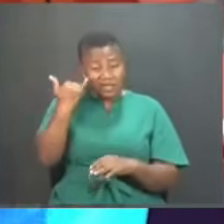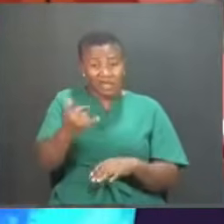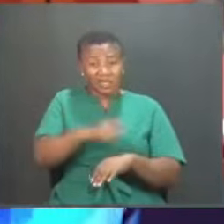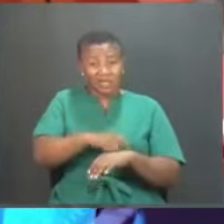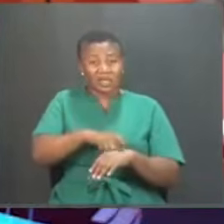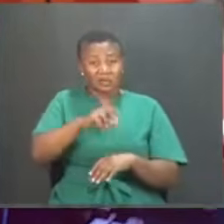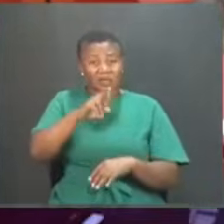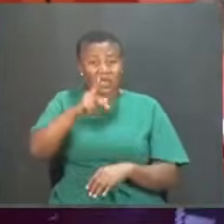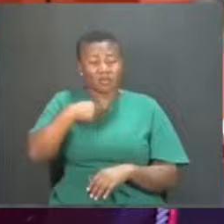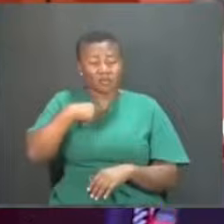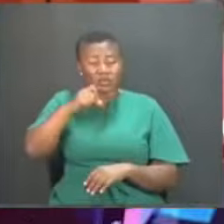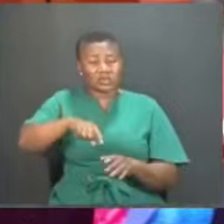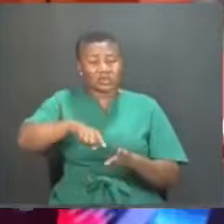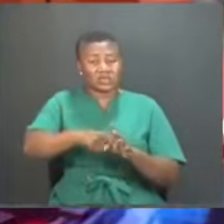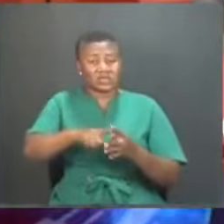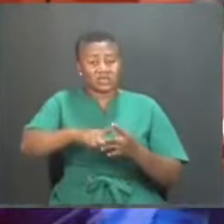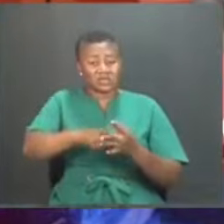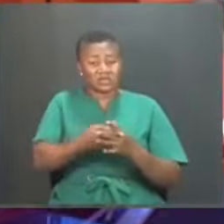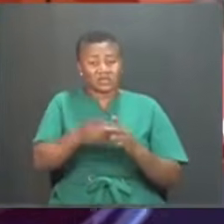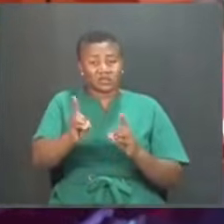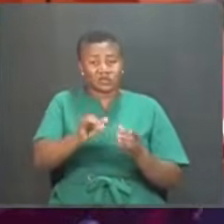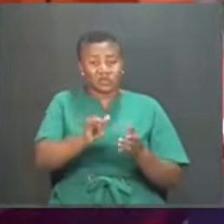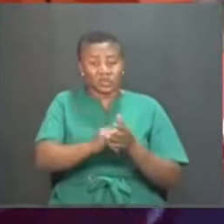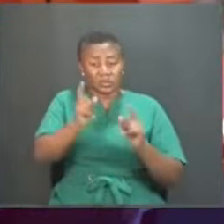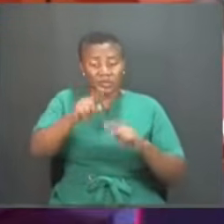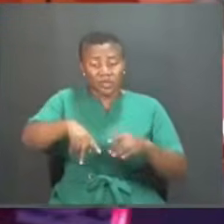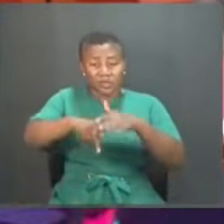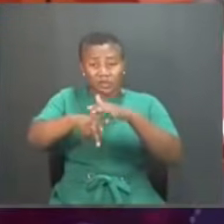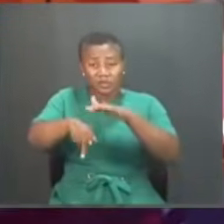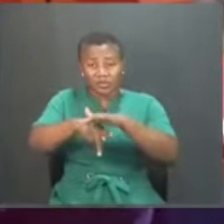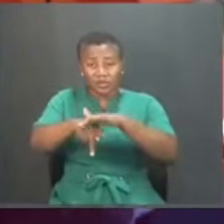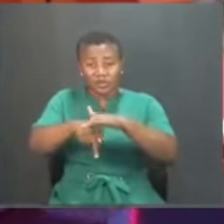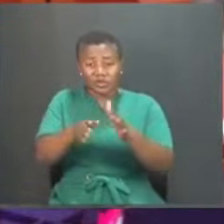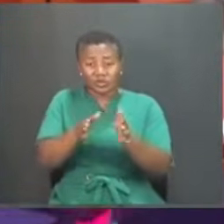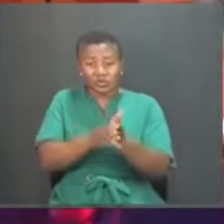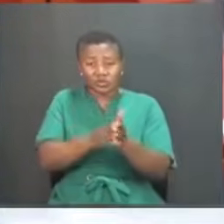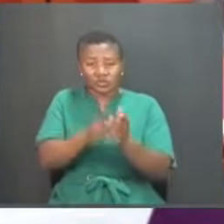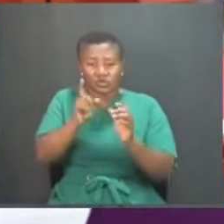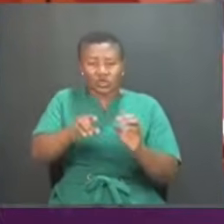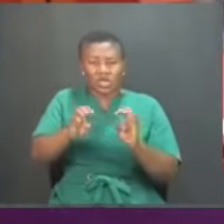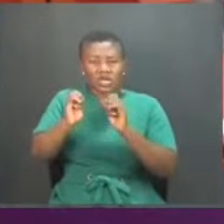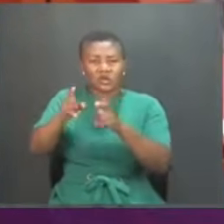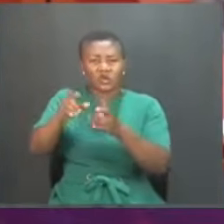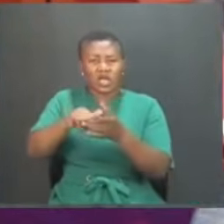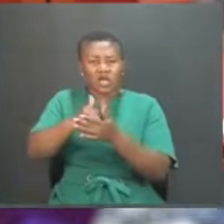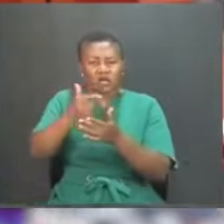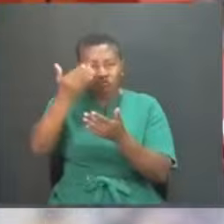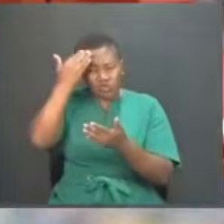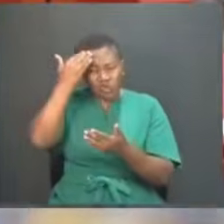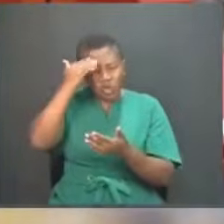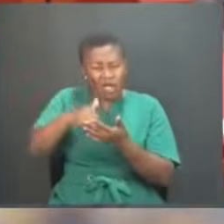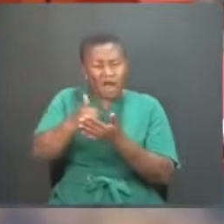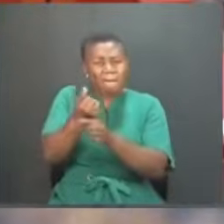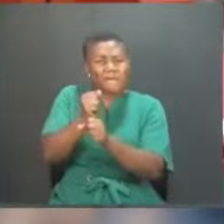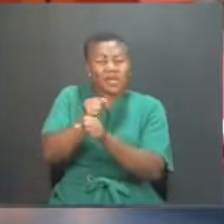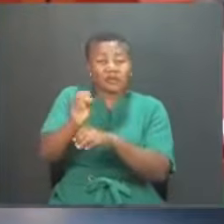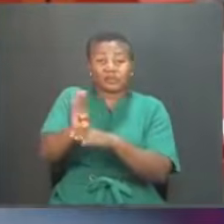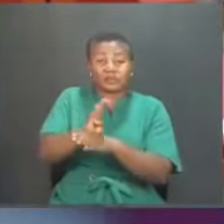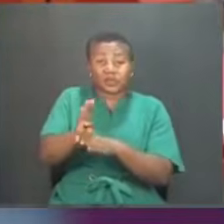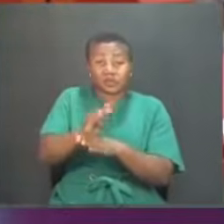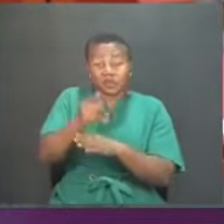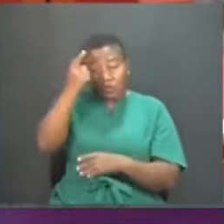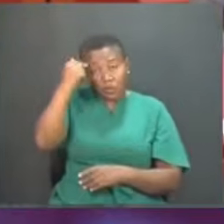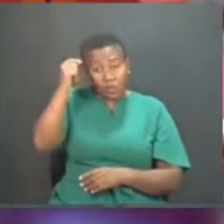school, so that by the time they get into secondary school, they've accustomed to the idea of doing something for themselves. Because the Ghana government